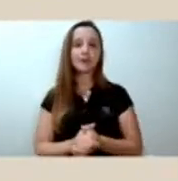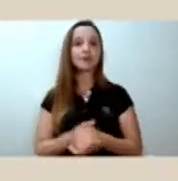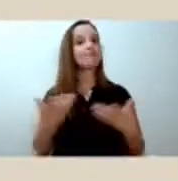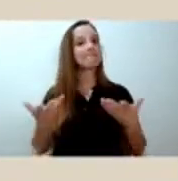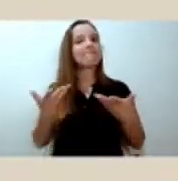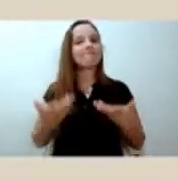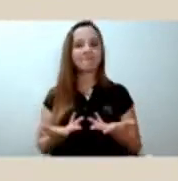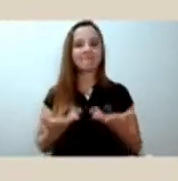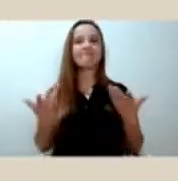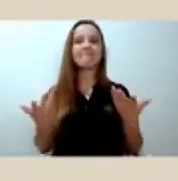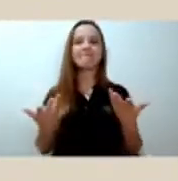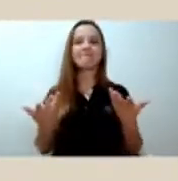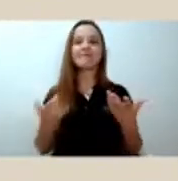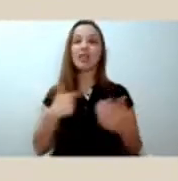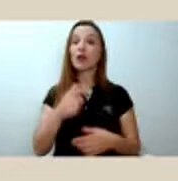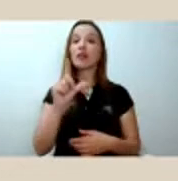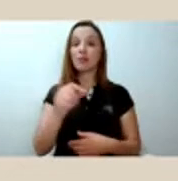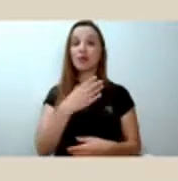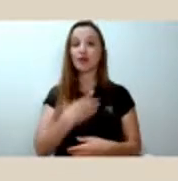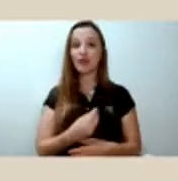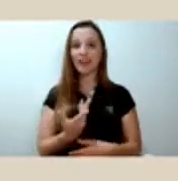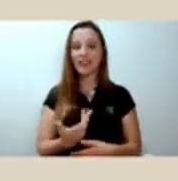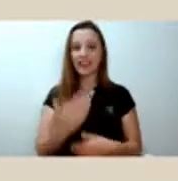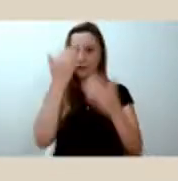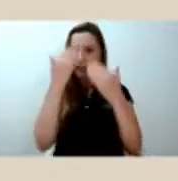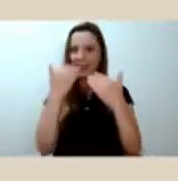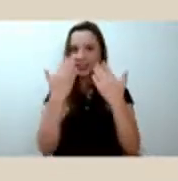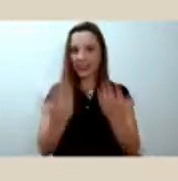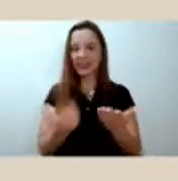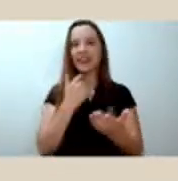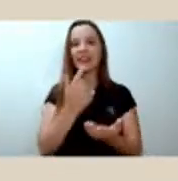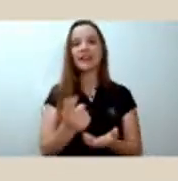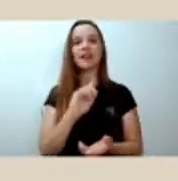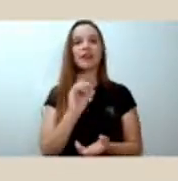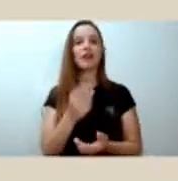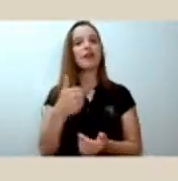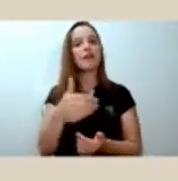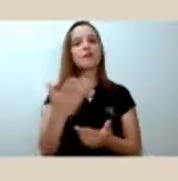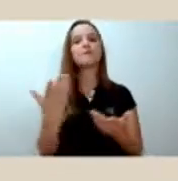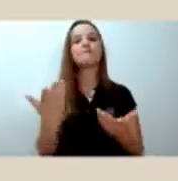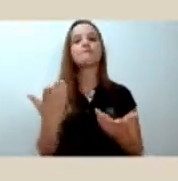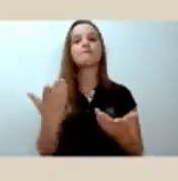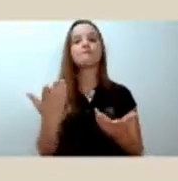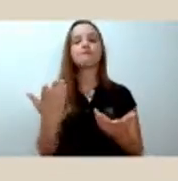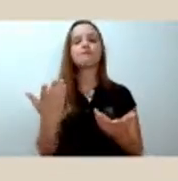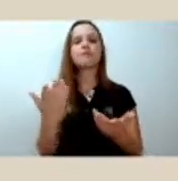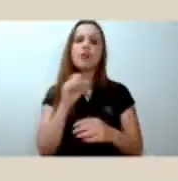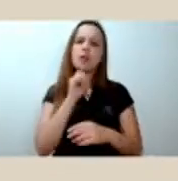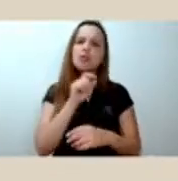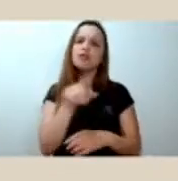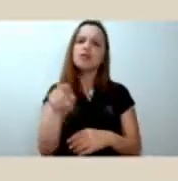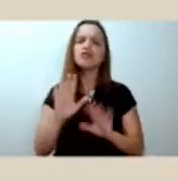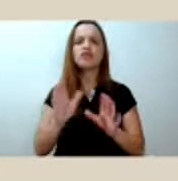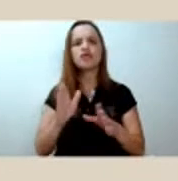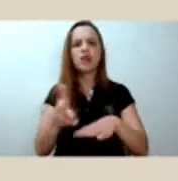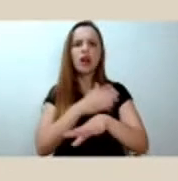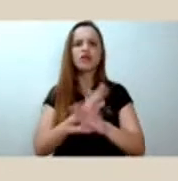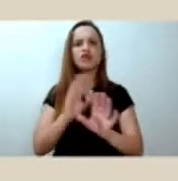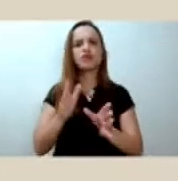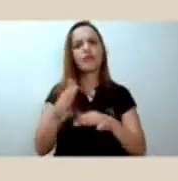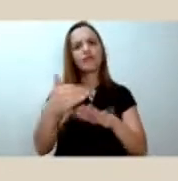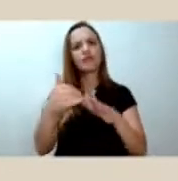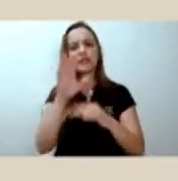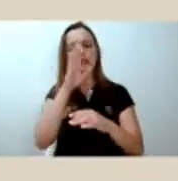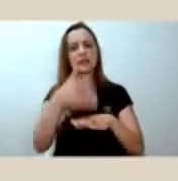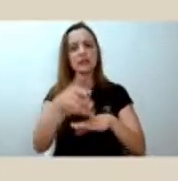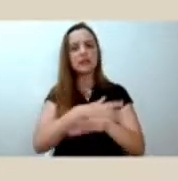actually, I'd also like to let you know that we'll be launching a poll. I know some of you may have already done this poll if you registered through